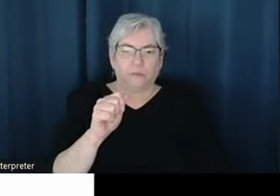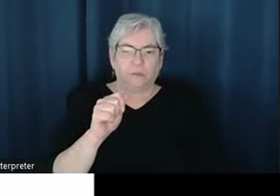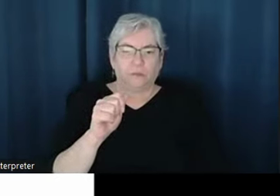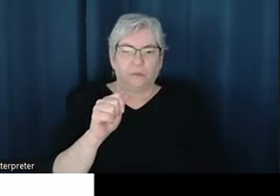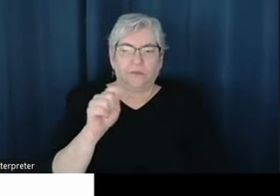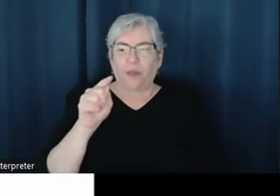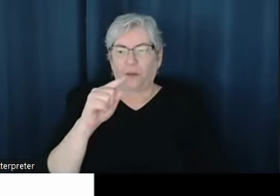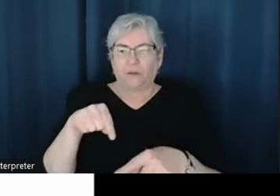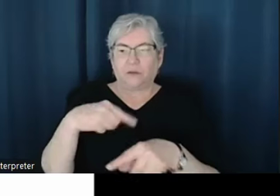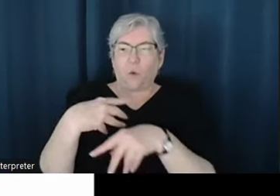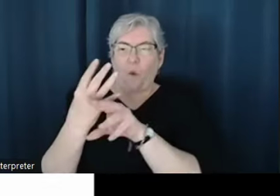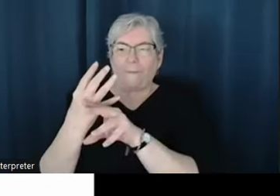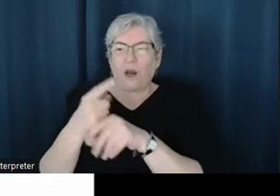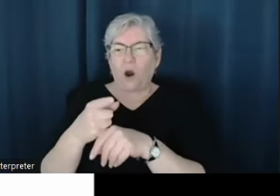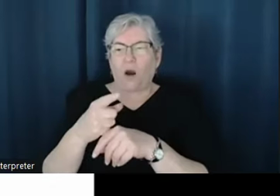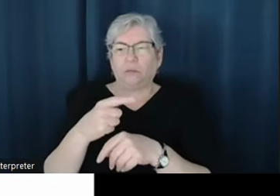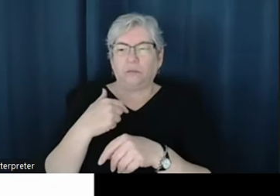webinar also that